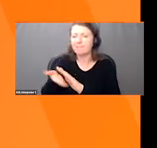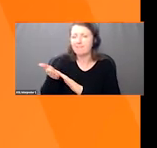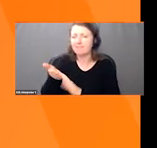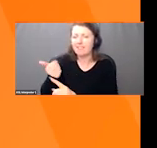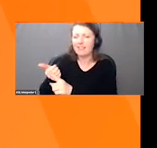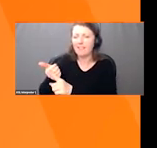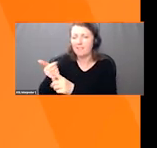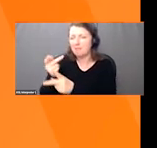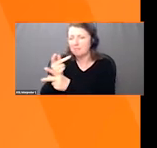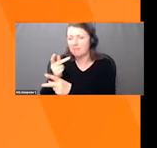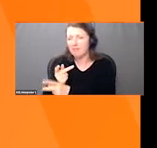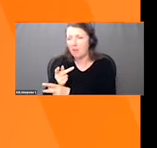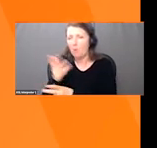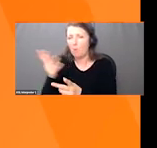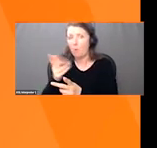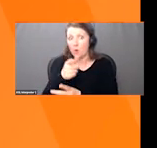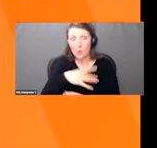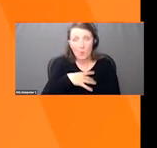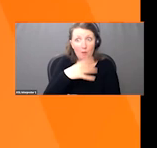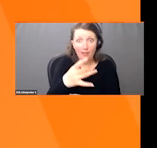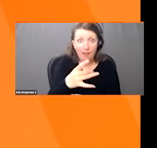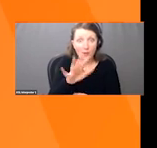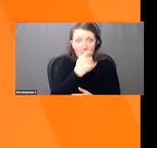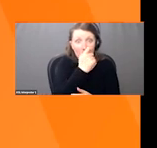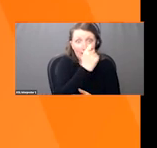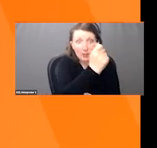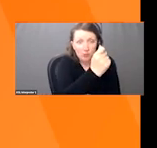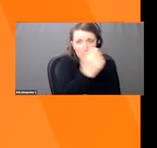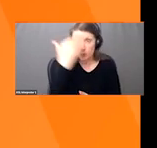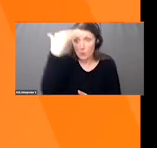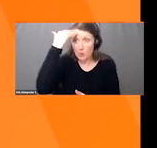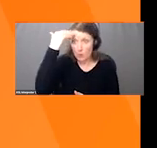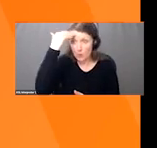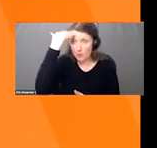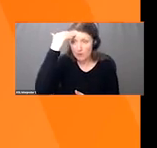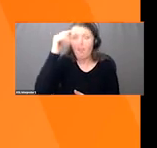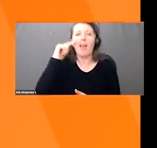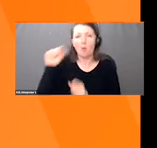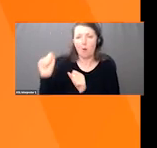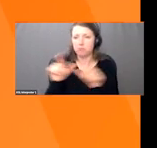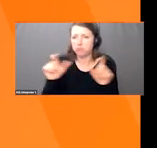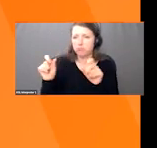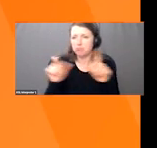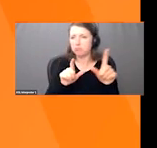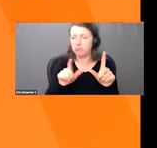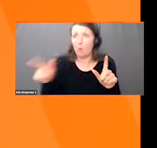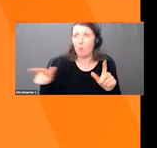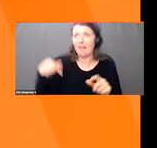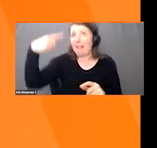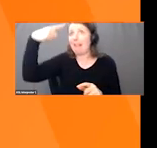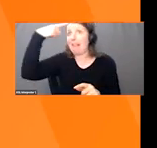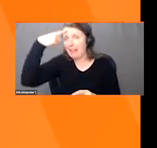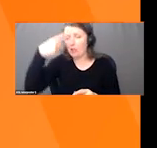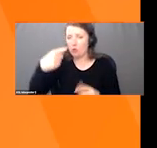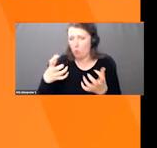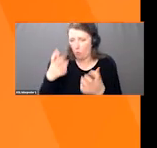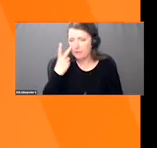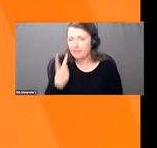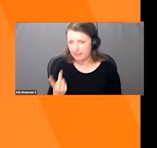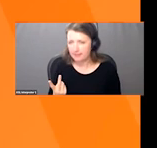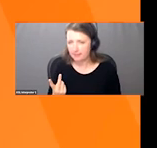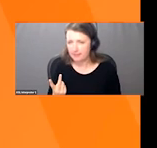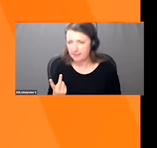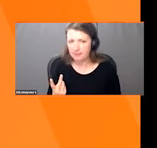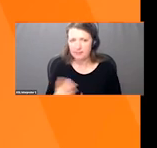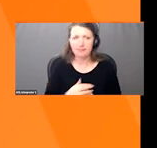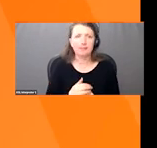So you can actually find, I'll use a insider. Great. This is the insider. It's